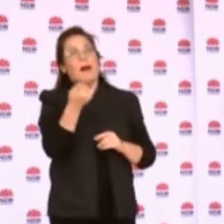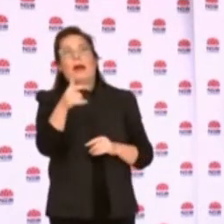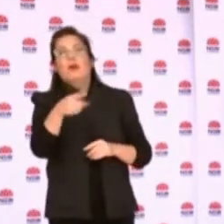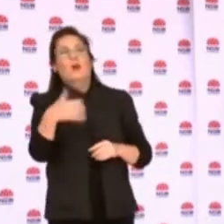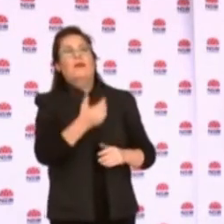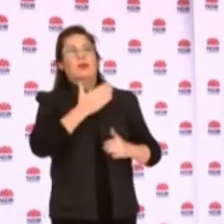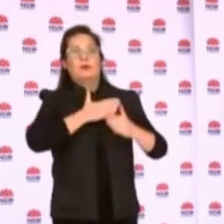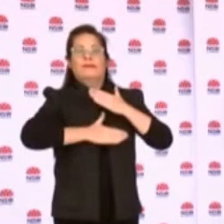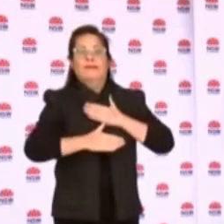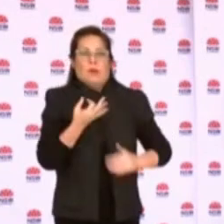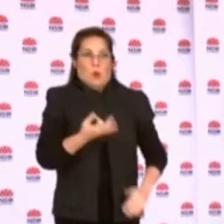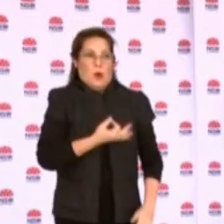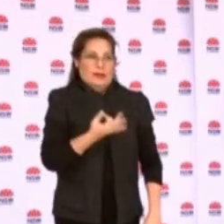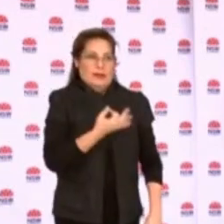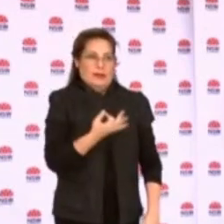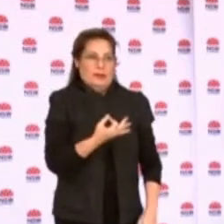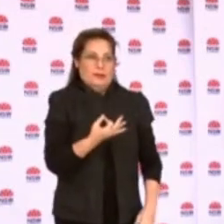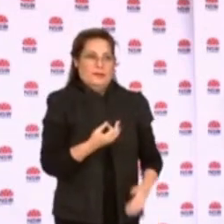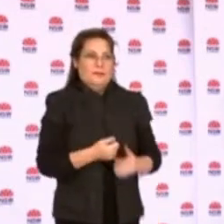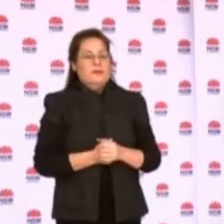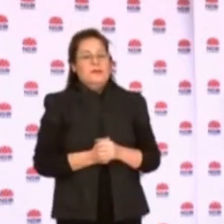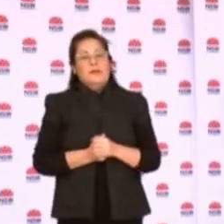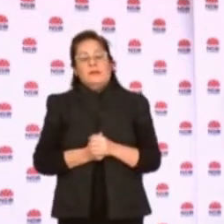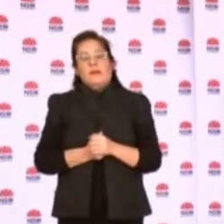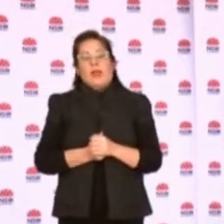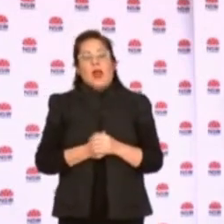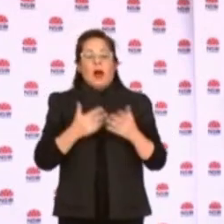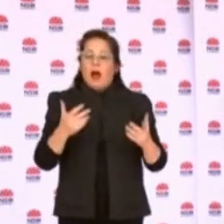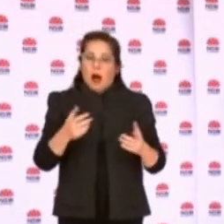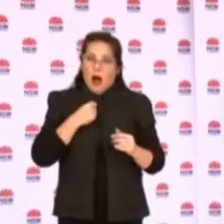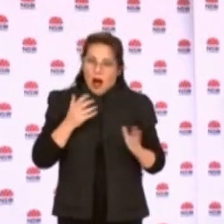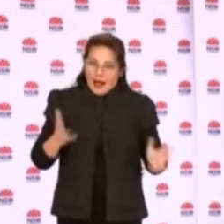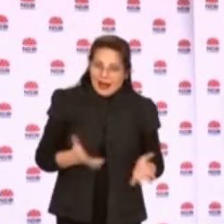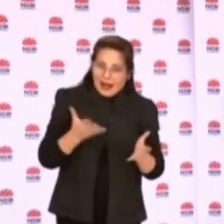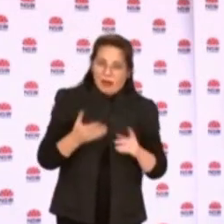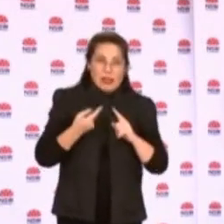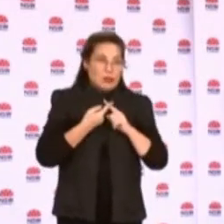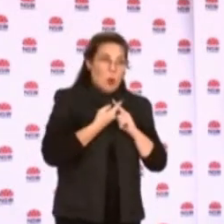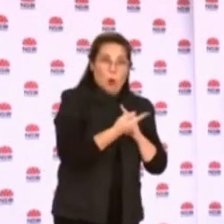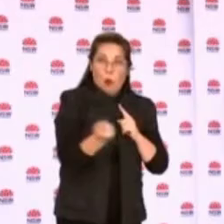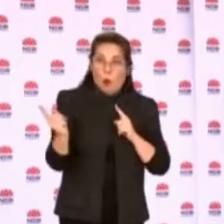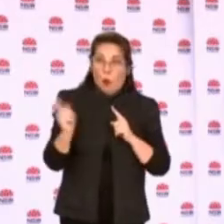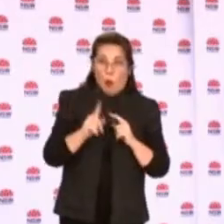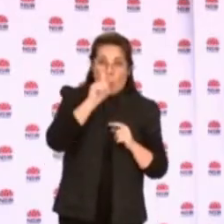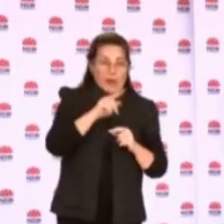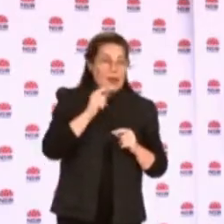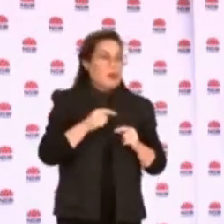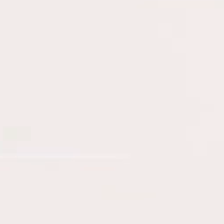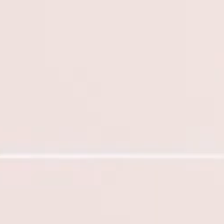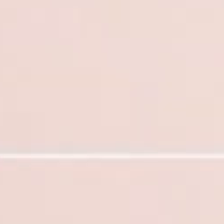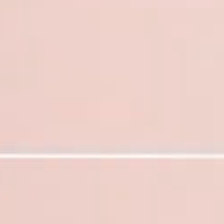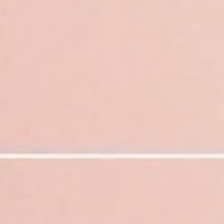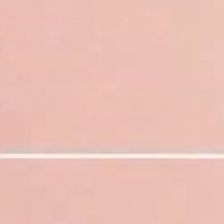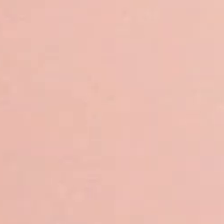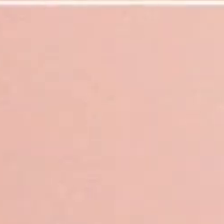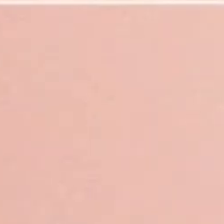general practitioner, but I would urge everyone to take up every opportunity to get vaccinated at this time.